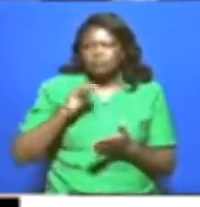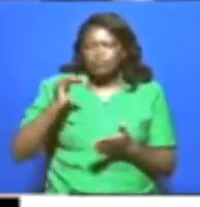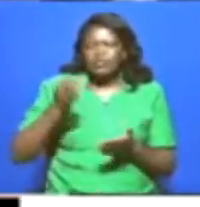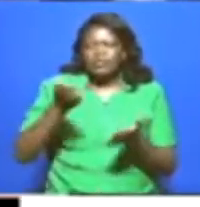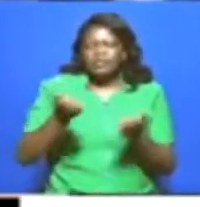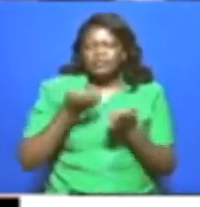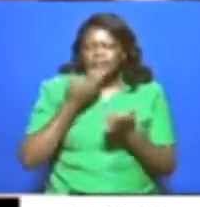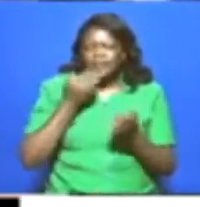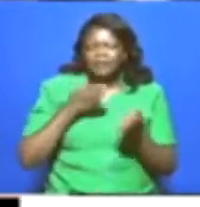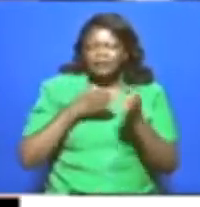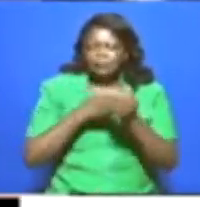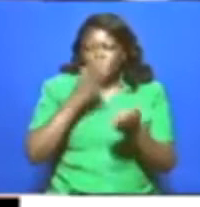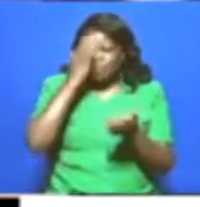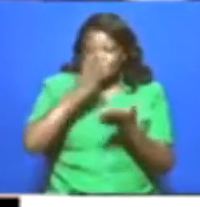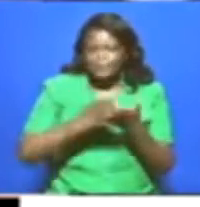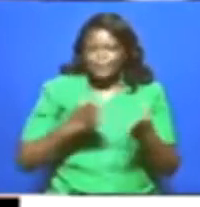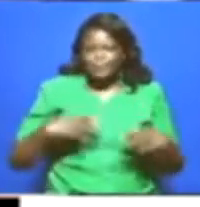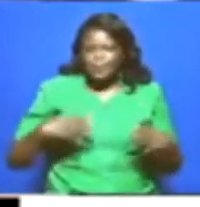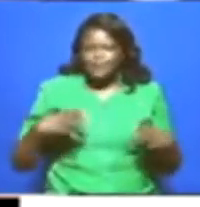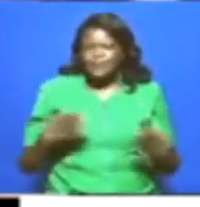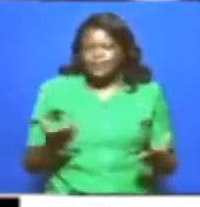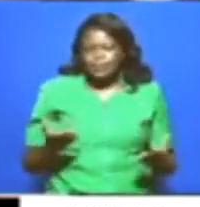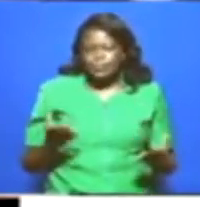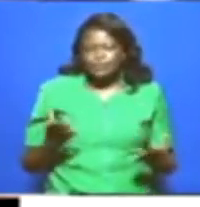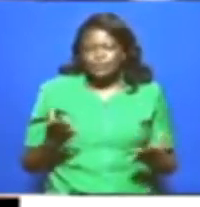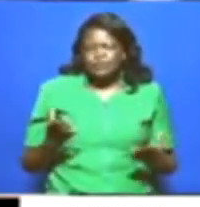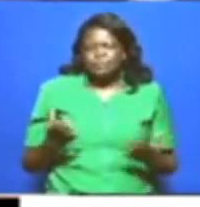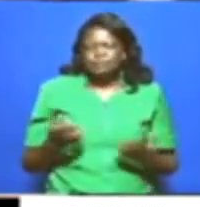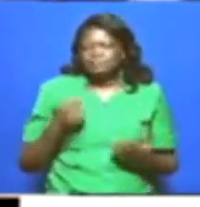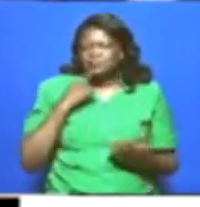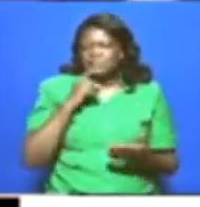people went and misquoted him to mean that